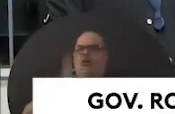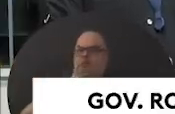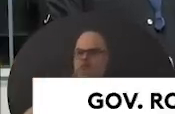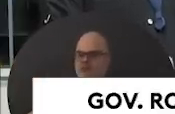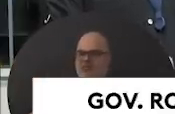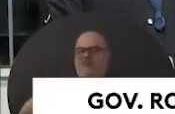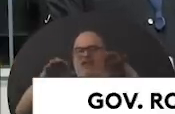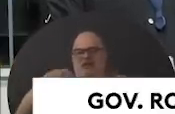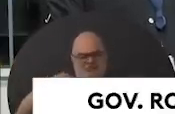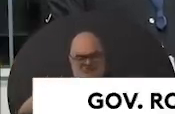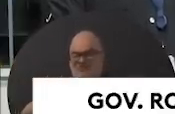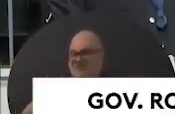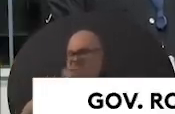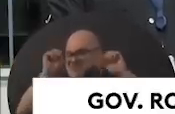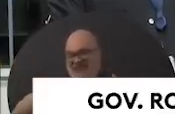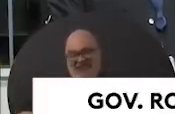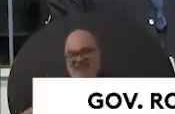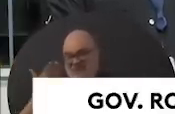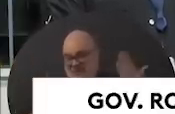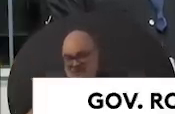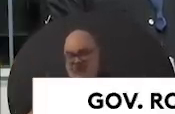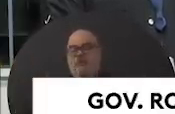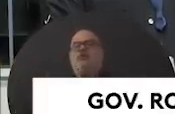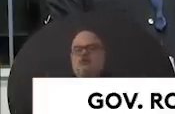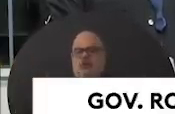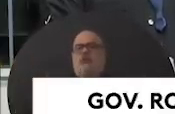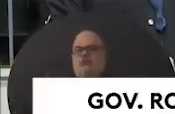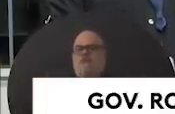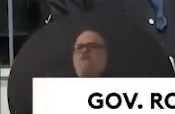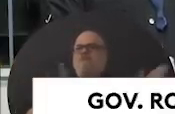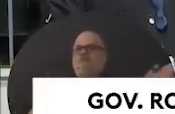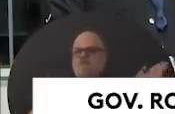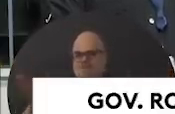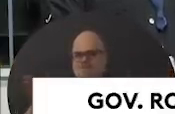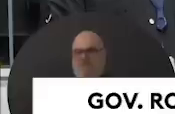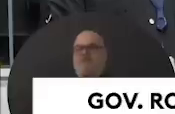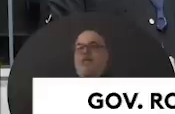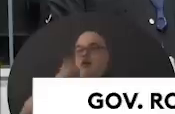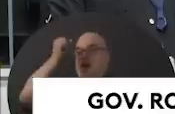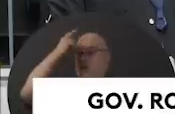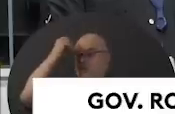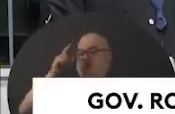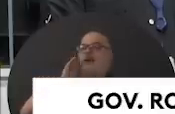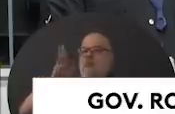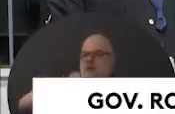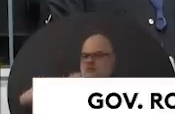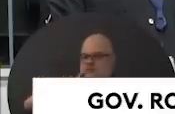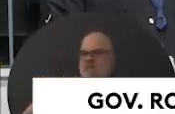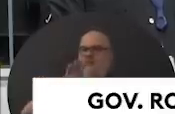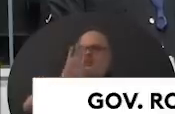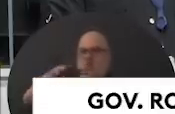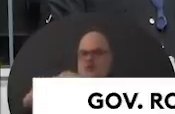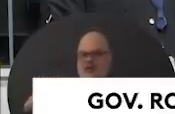could be flooding on the east coast of Florida as a result of this. It's a big storm. So just prepare for that and understand that that's something that may happen. I'm going